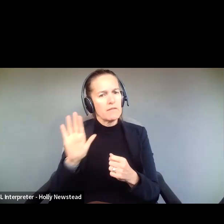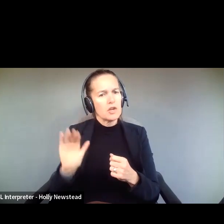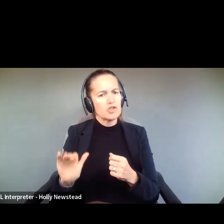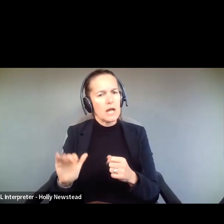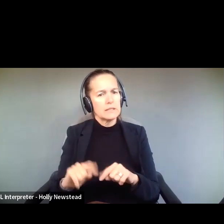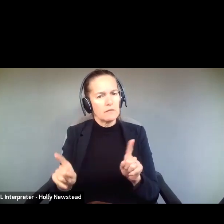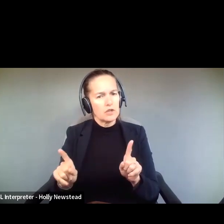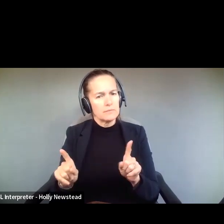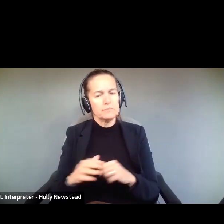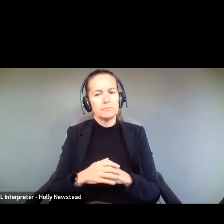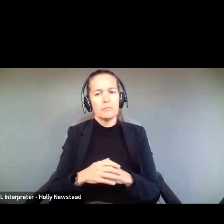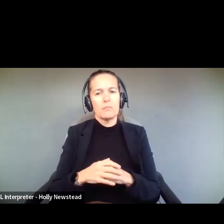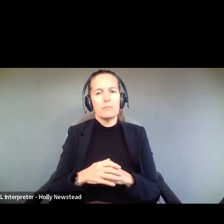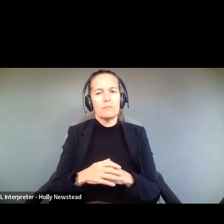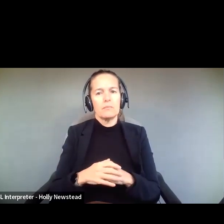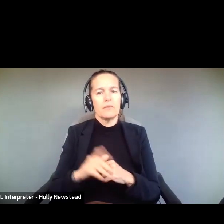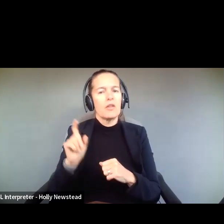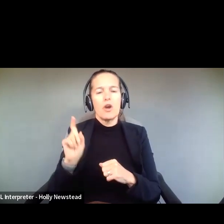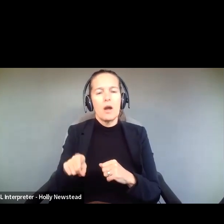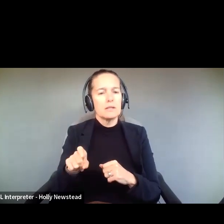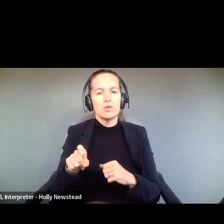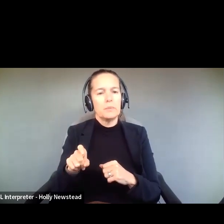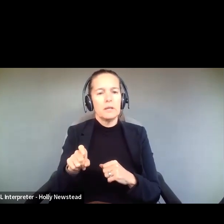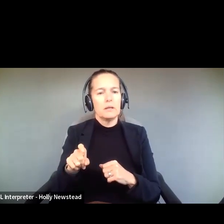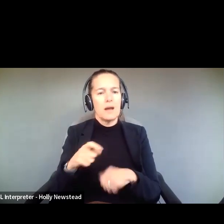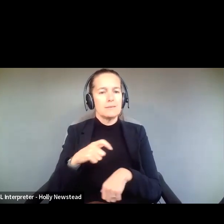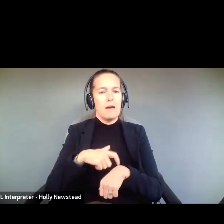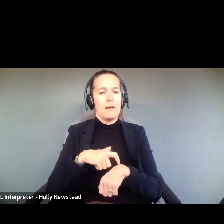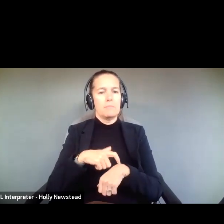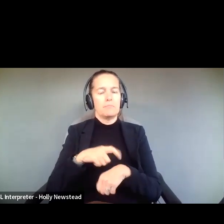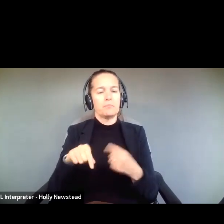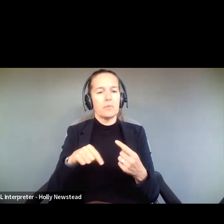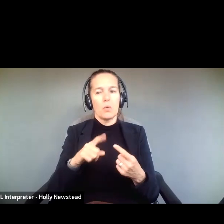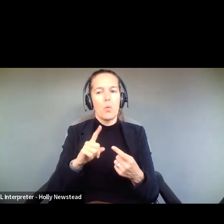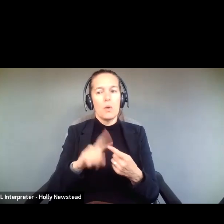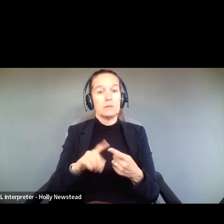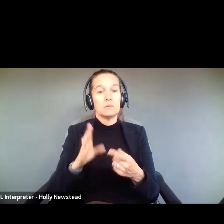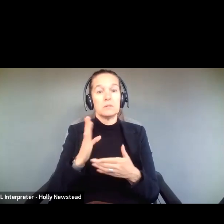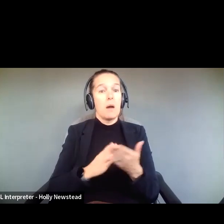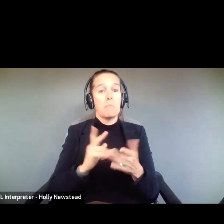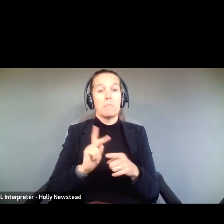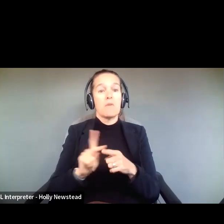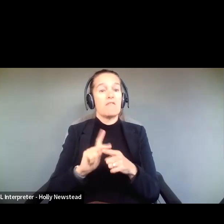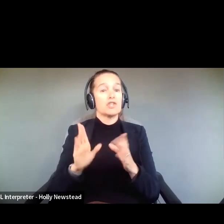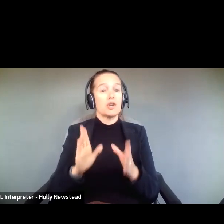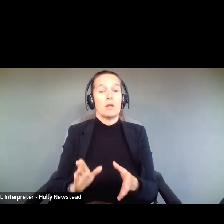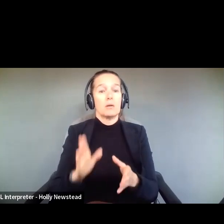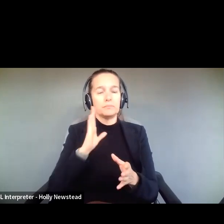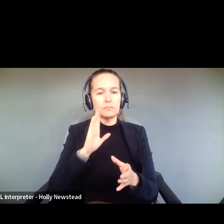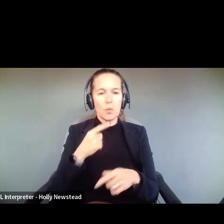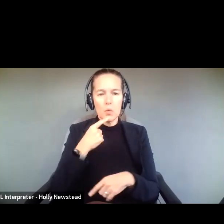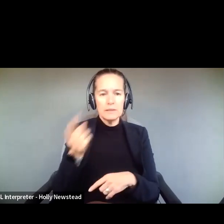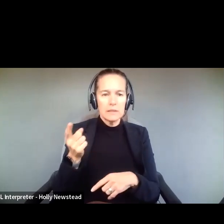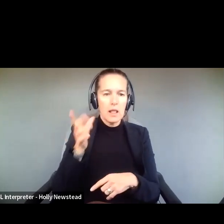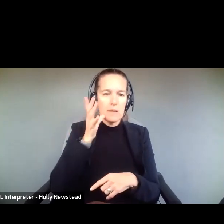be a point at which some professional communicates to a parent